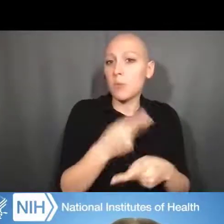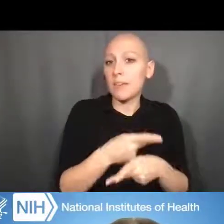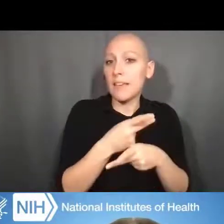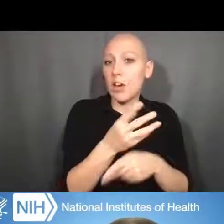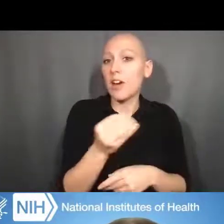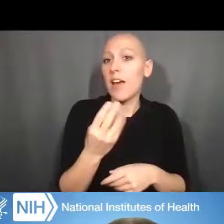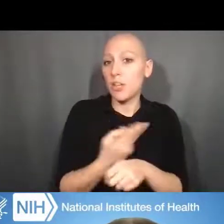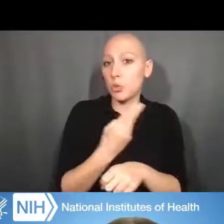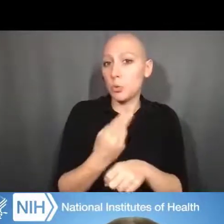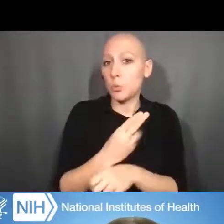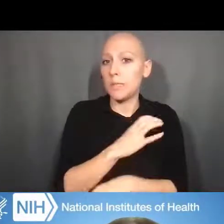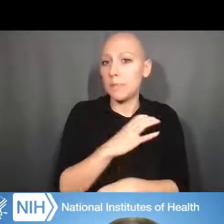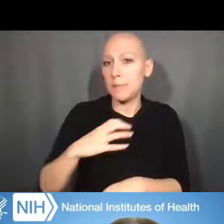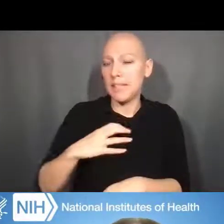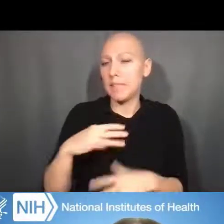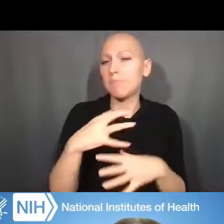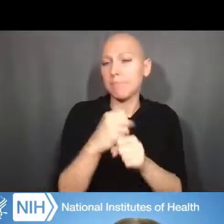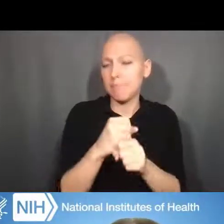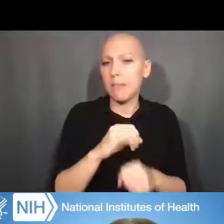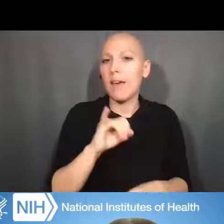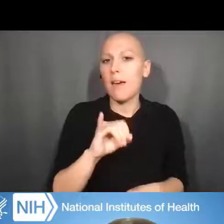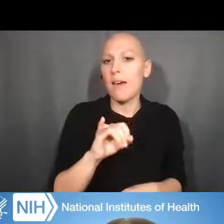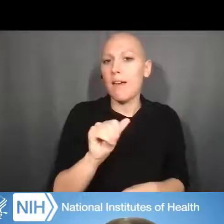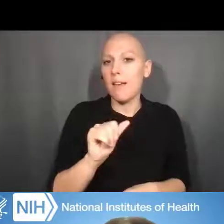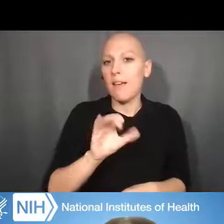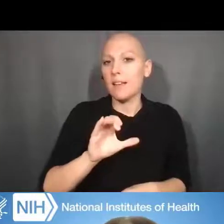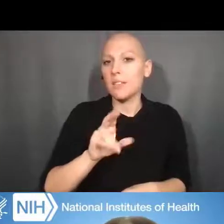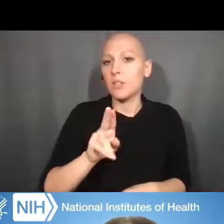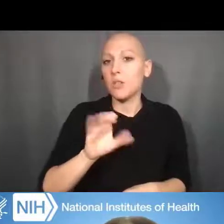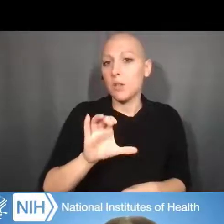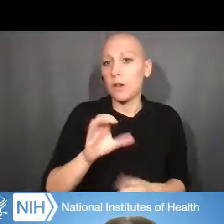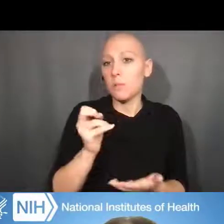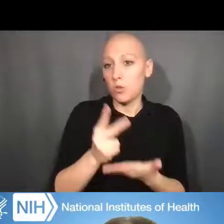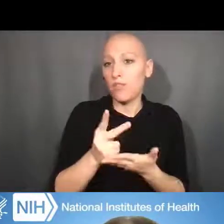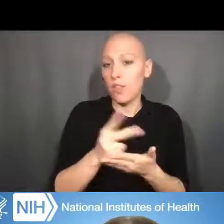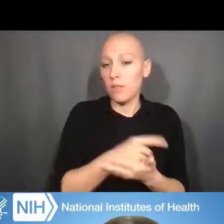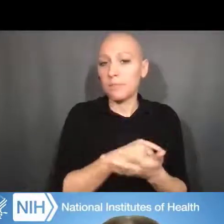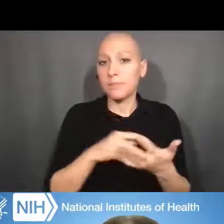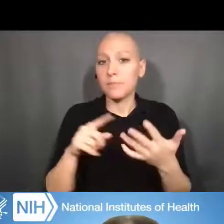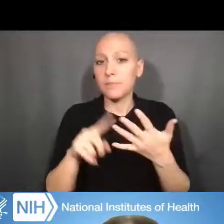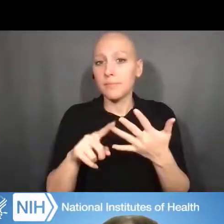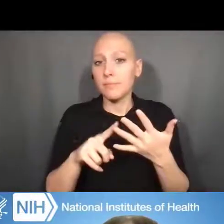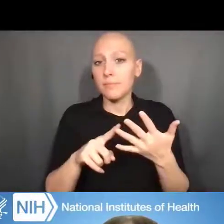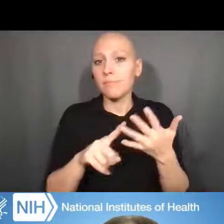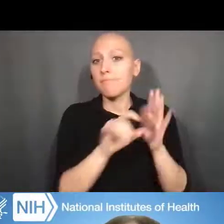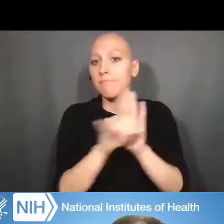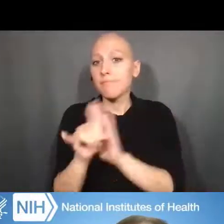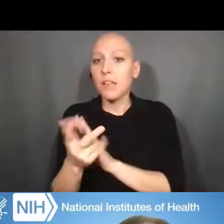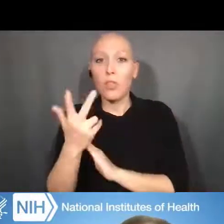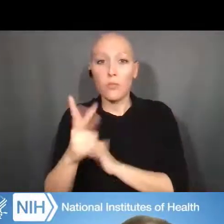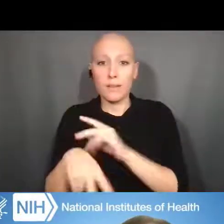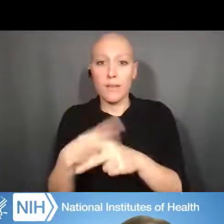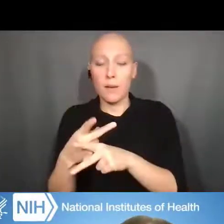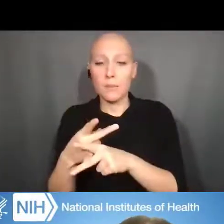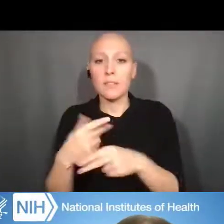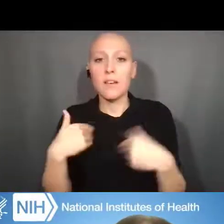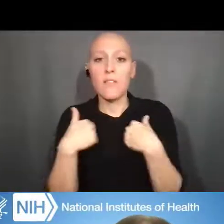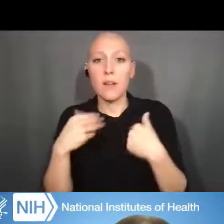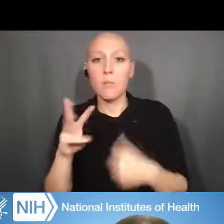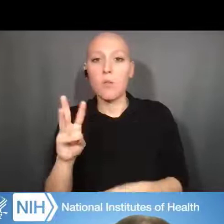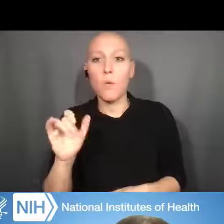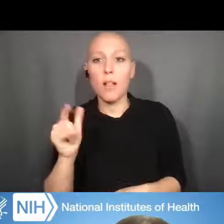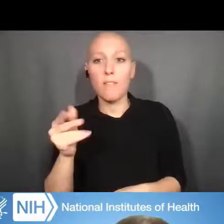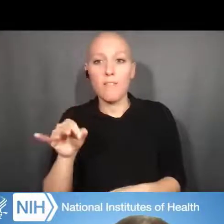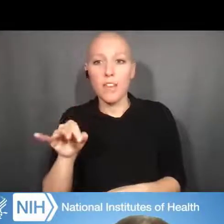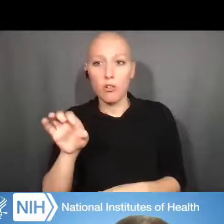or IACUC approval, identify the 3 types of animal welfare assurances, and finally, I'll briefly